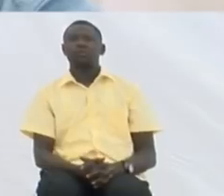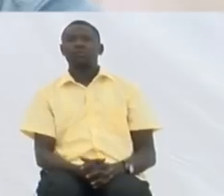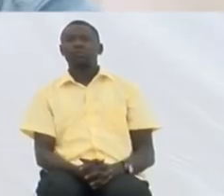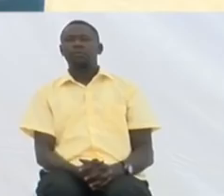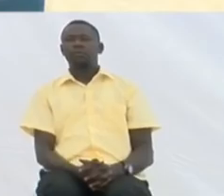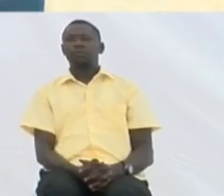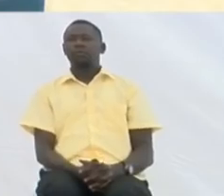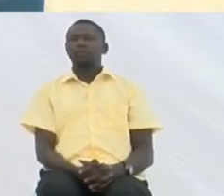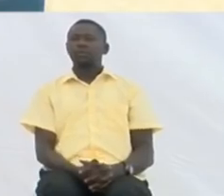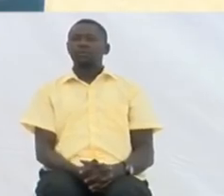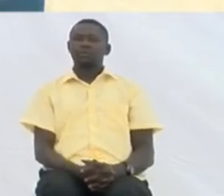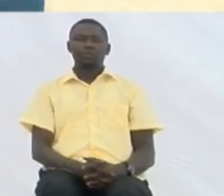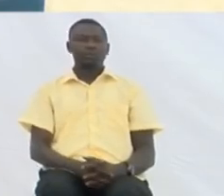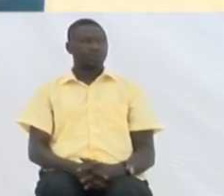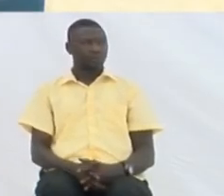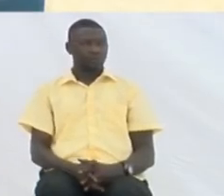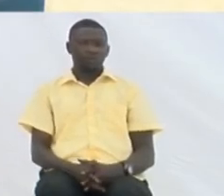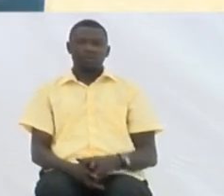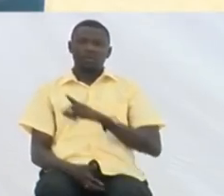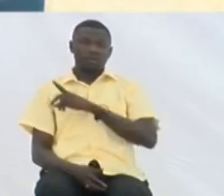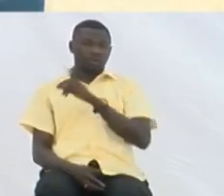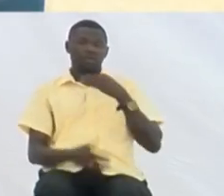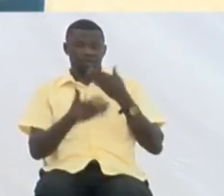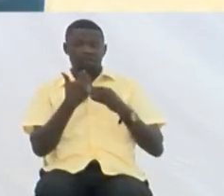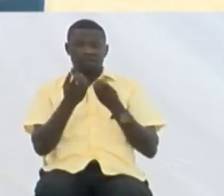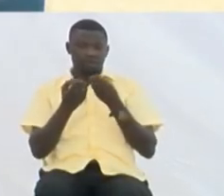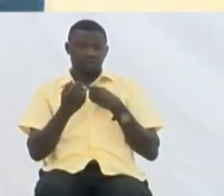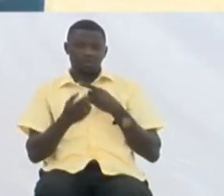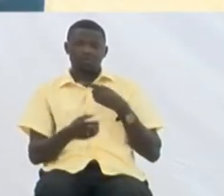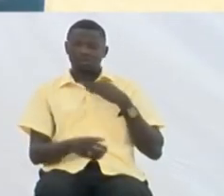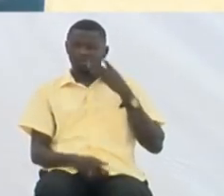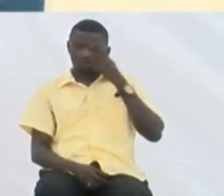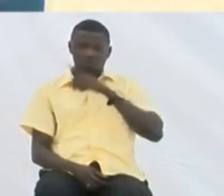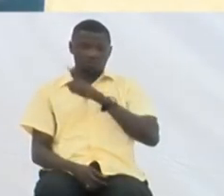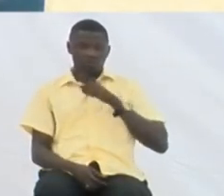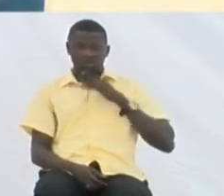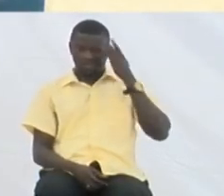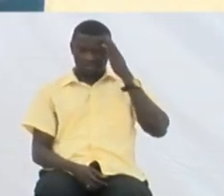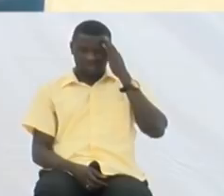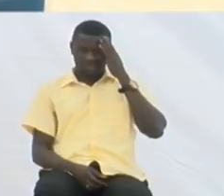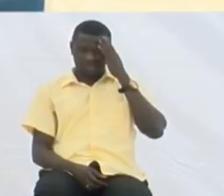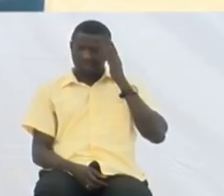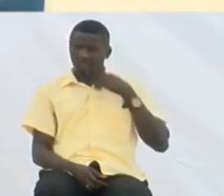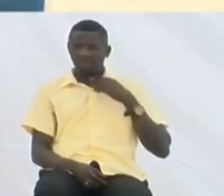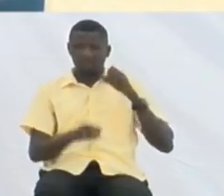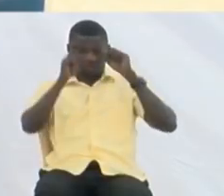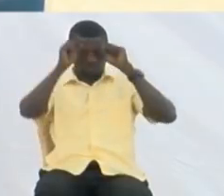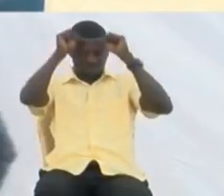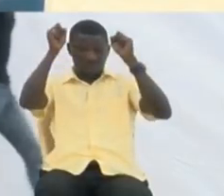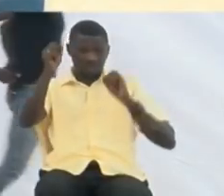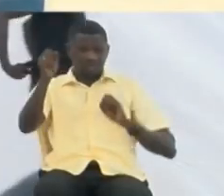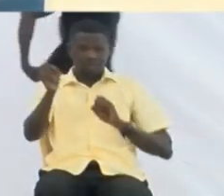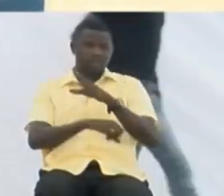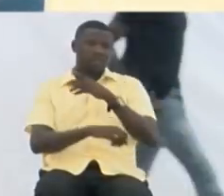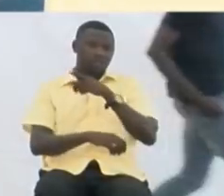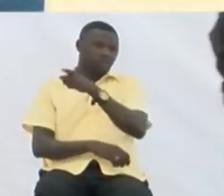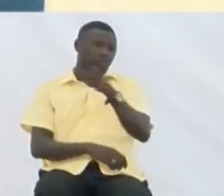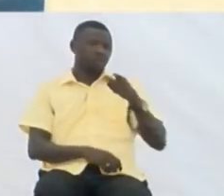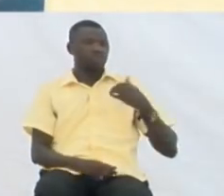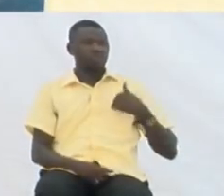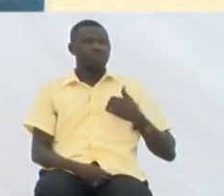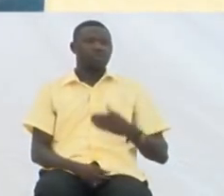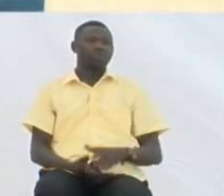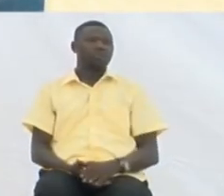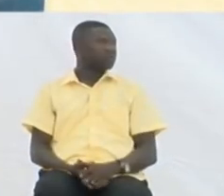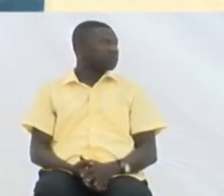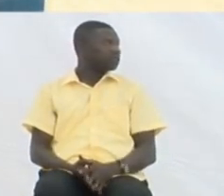Ha. Ima fo nyere barin tolam chondo mo miro to komansa kundare kina. They did not tell us, but in our minds, we